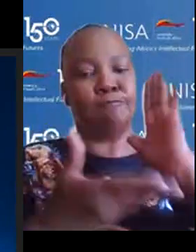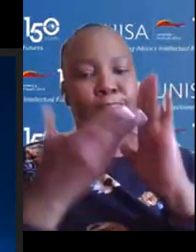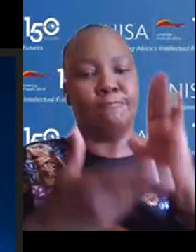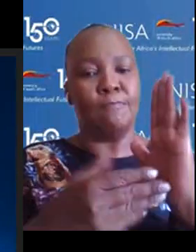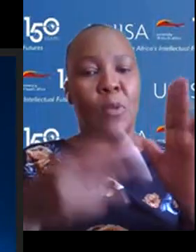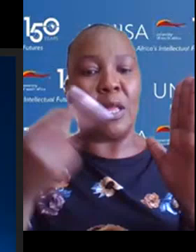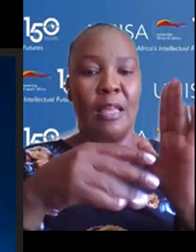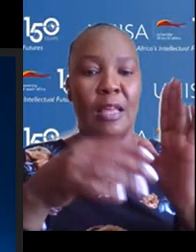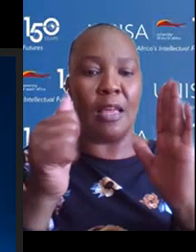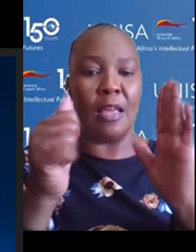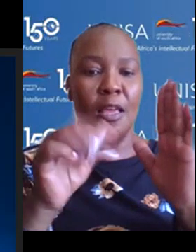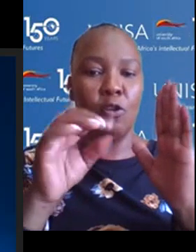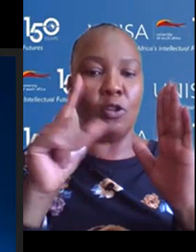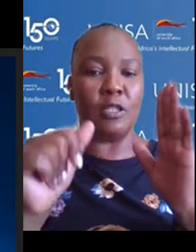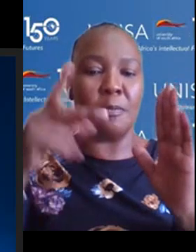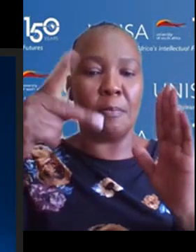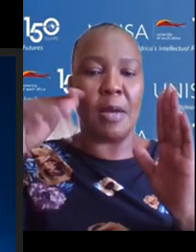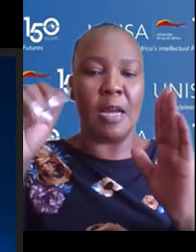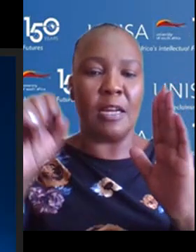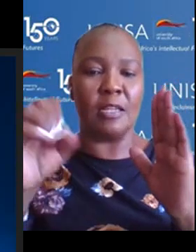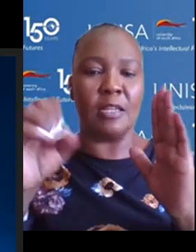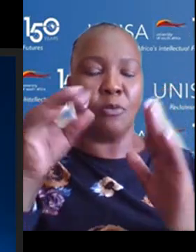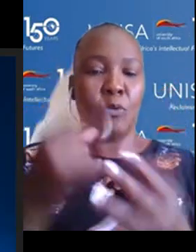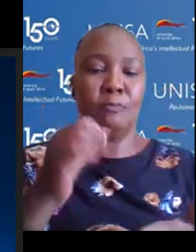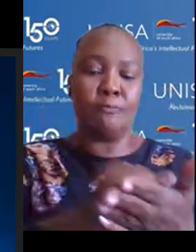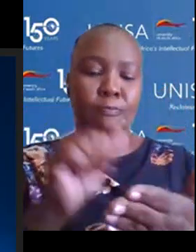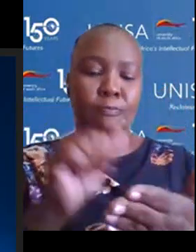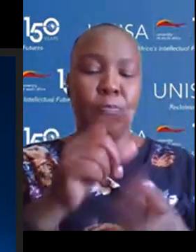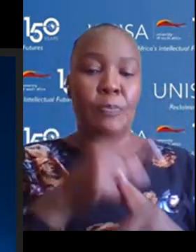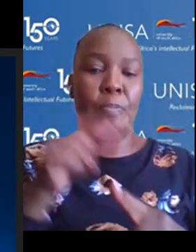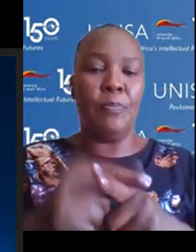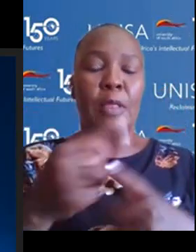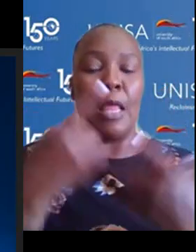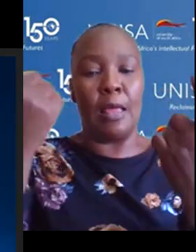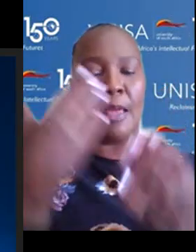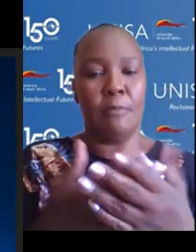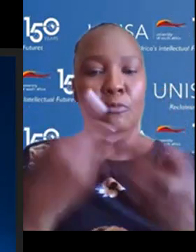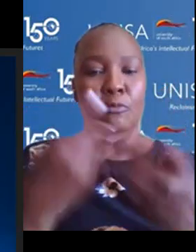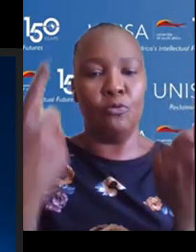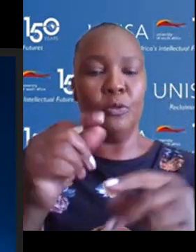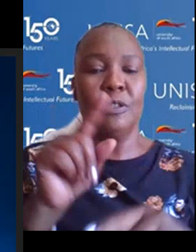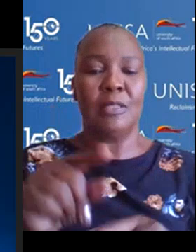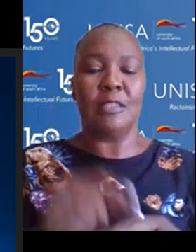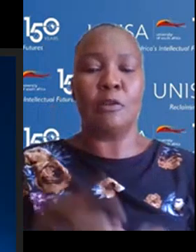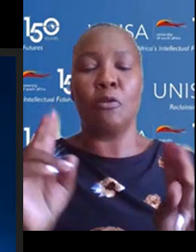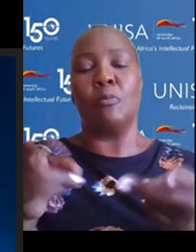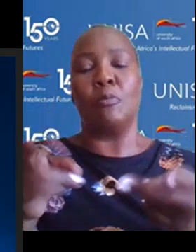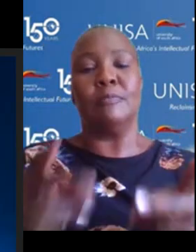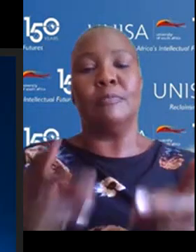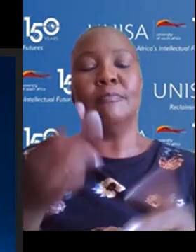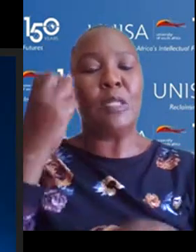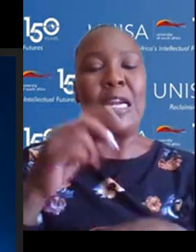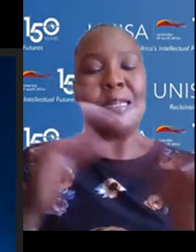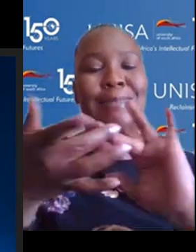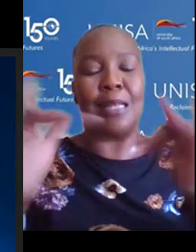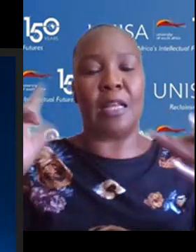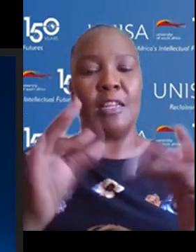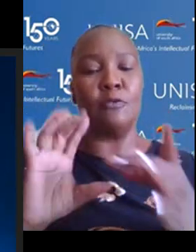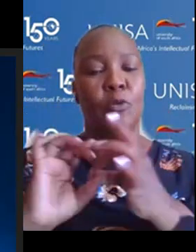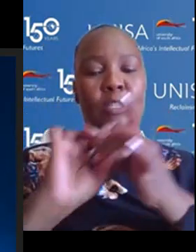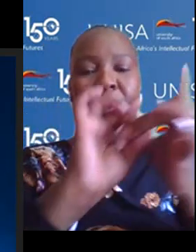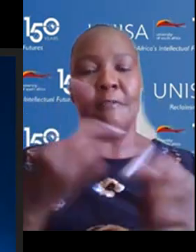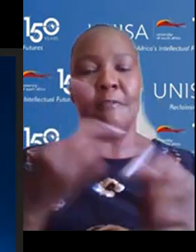Harold Passmore, and he types in his password, and then he would be able to do it. Normally, it does require an internet connection the very